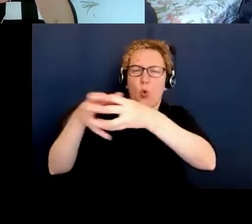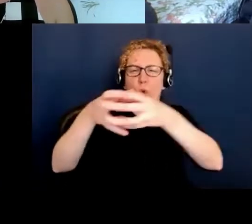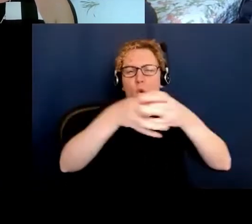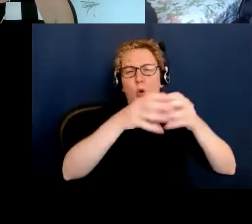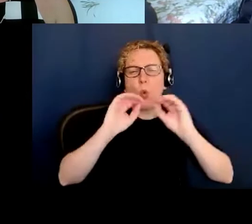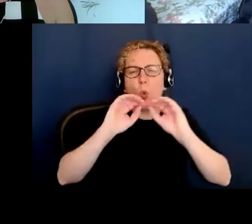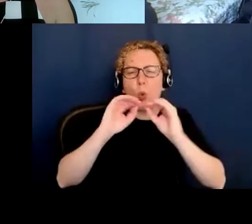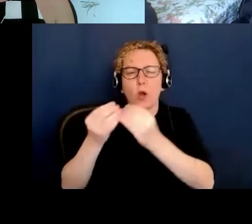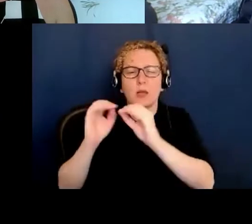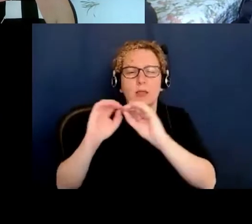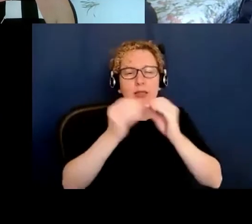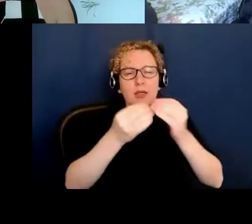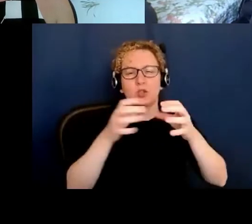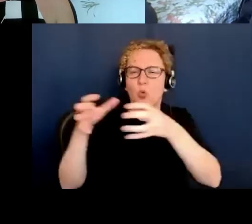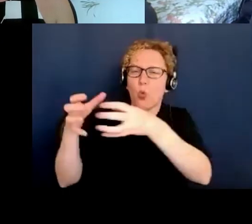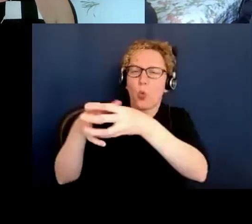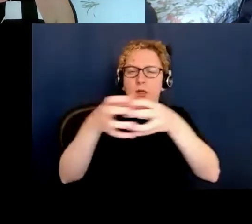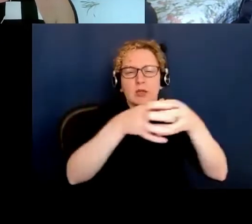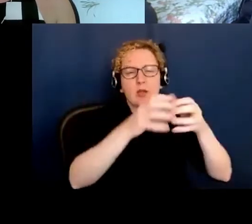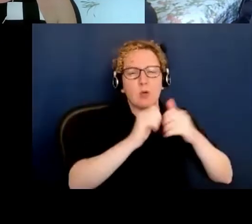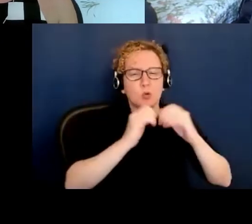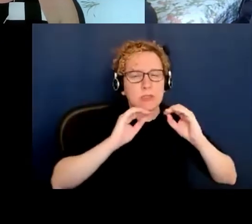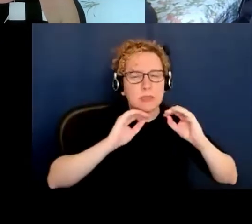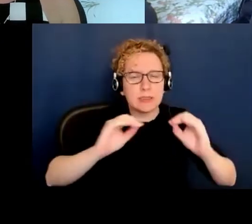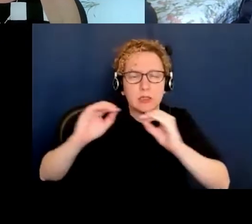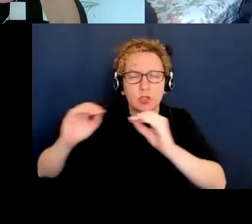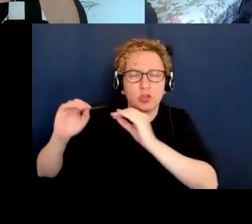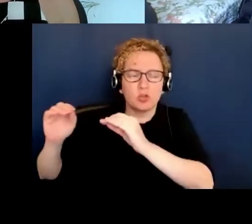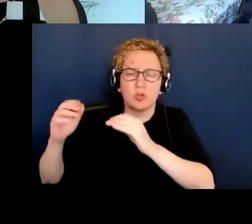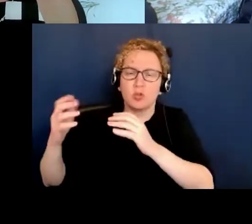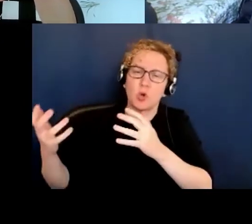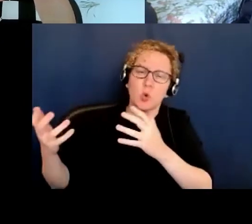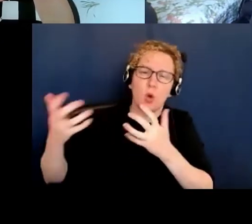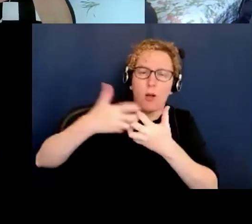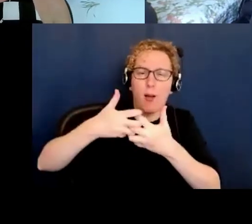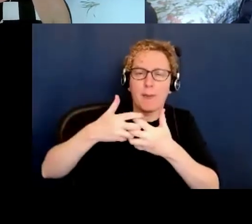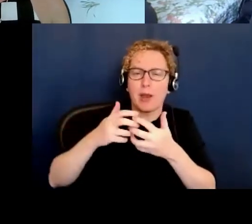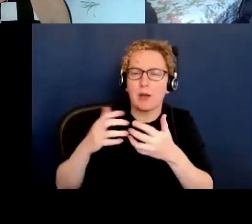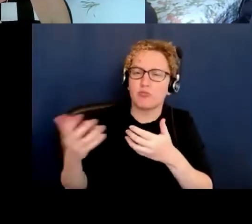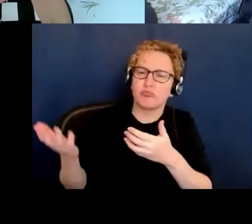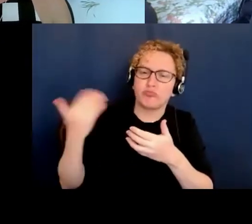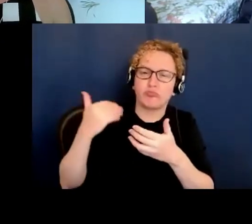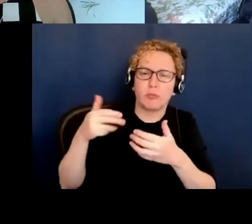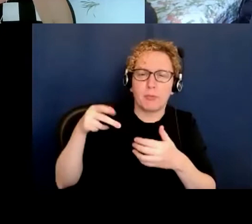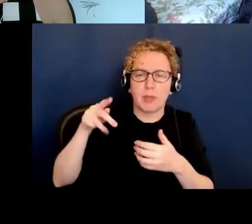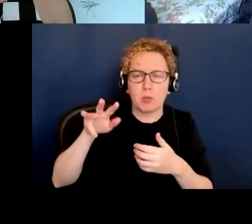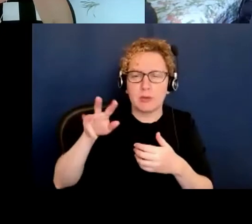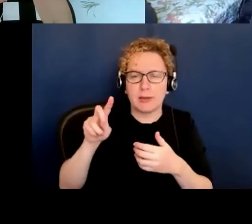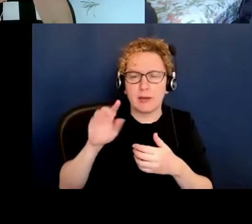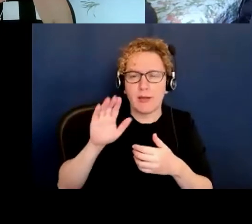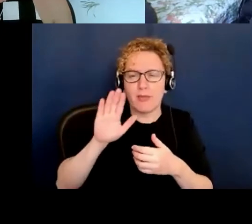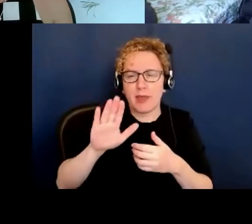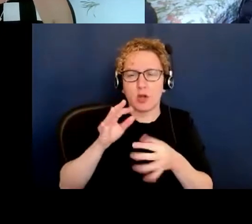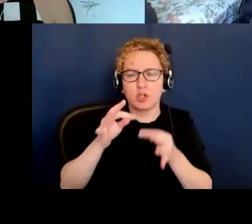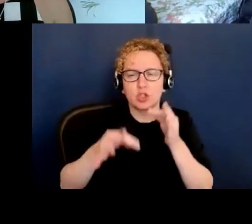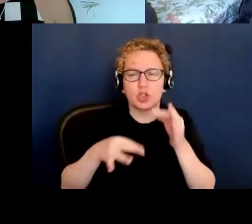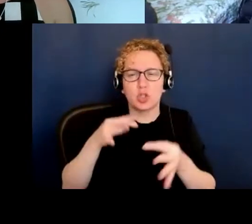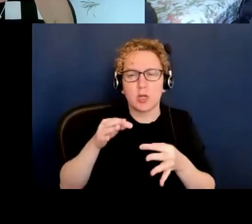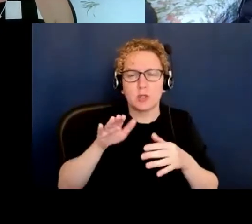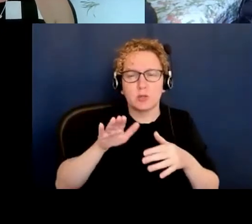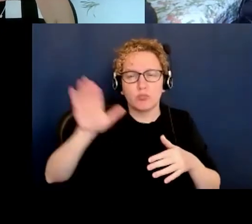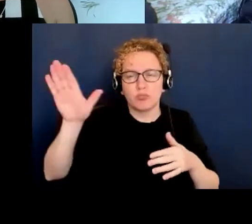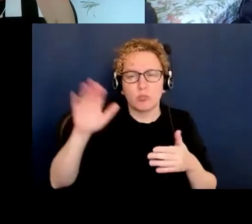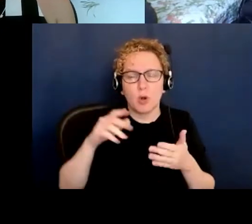and accommodating people with disabilities in their own exchange programs. Absolutely. And I think kind of from the